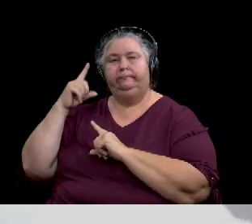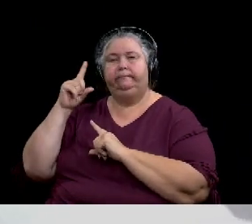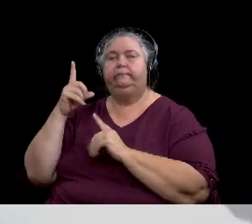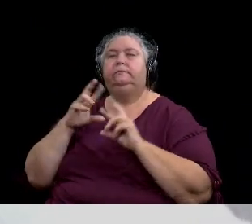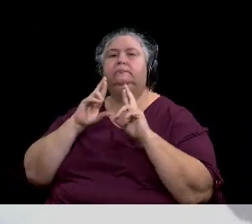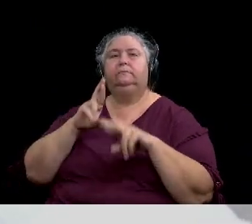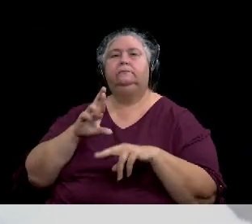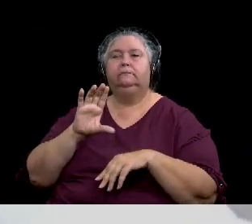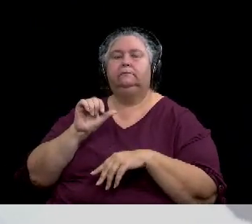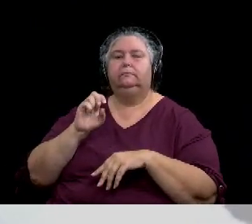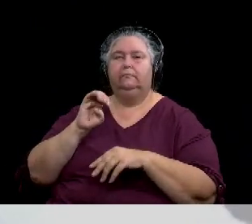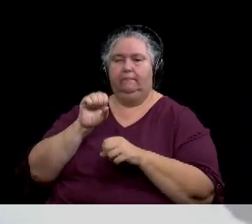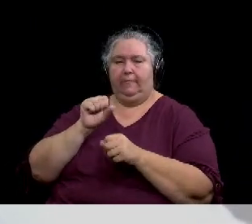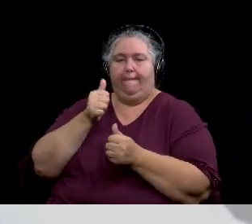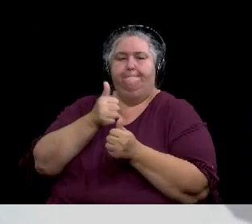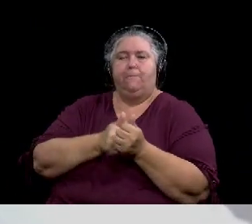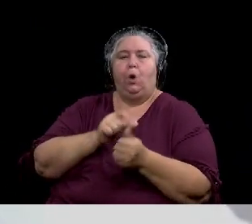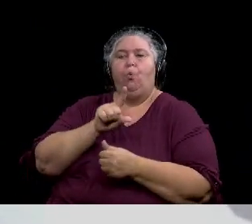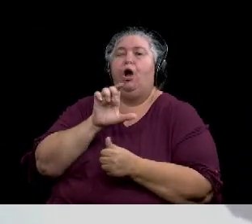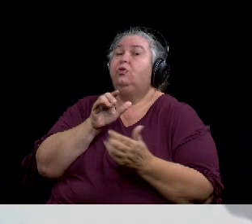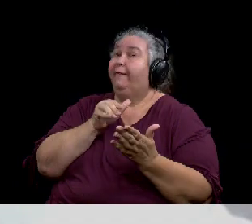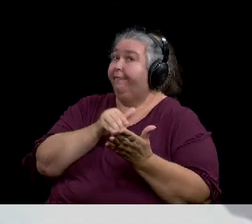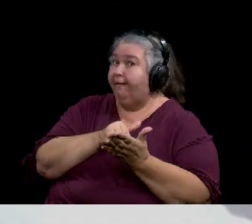cases per 100,000 that